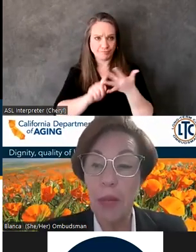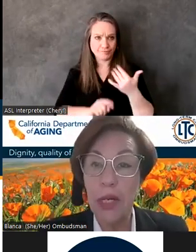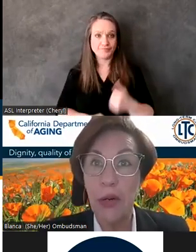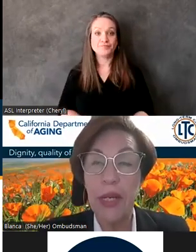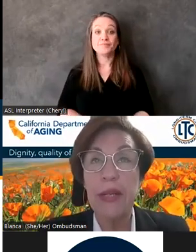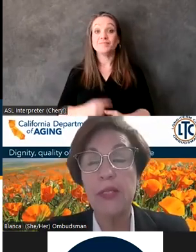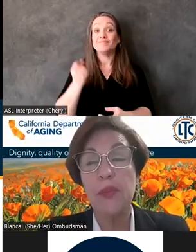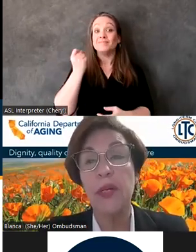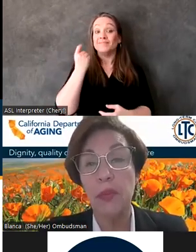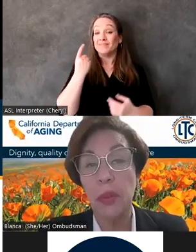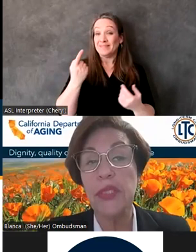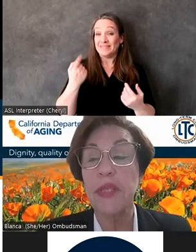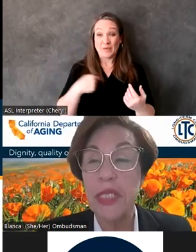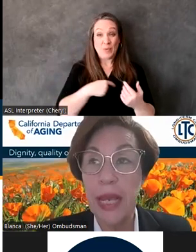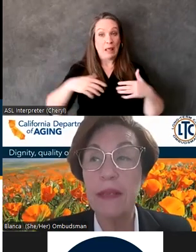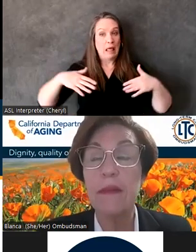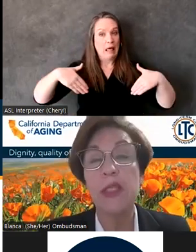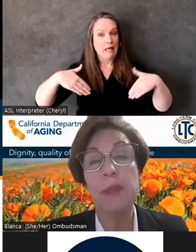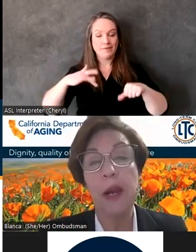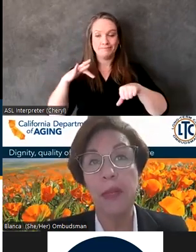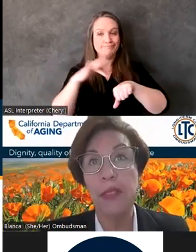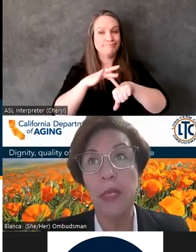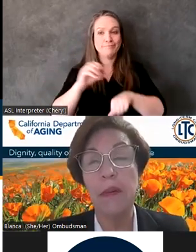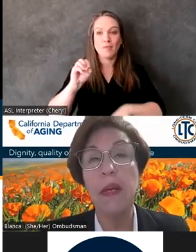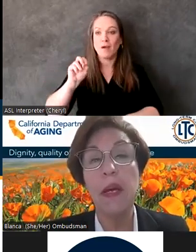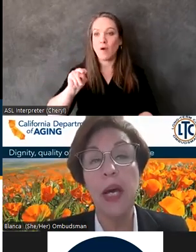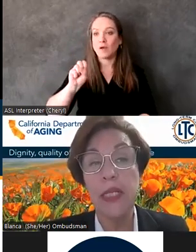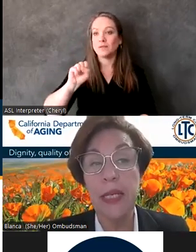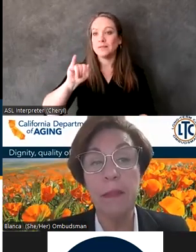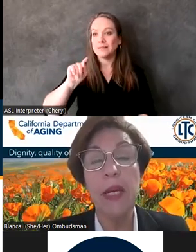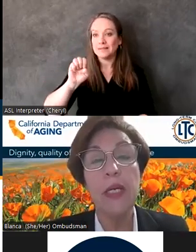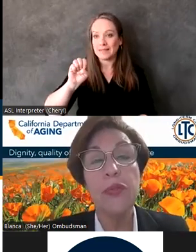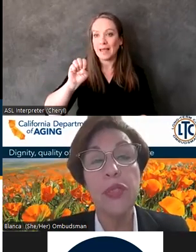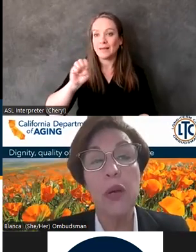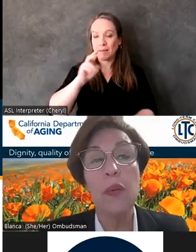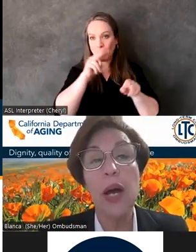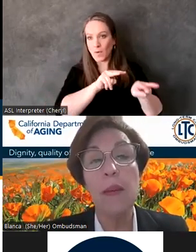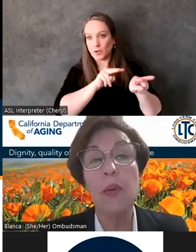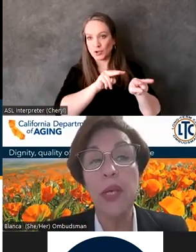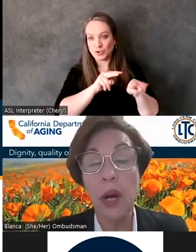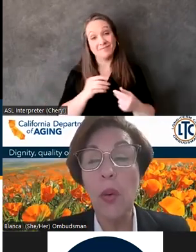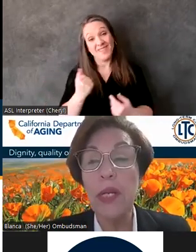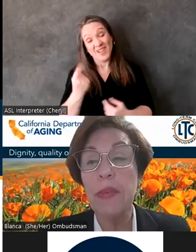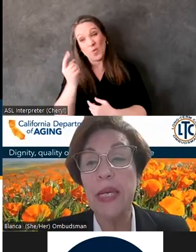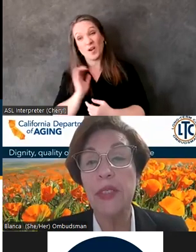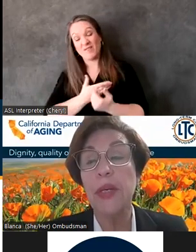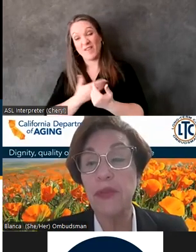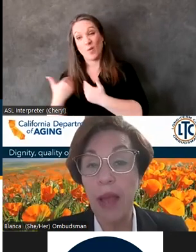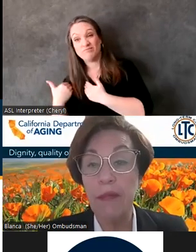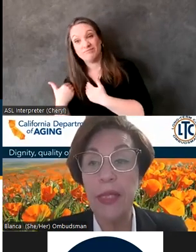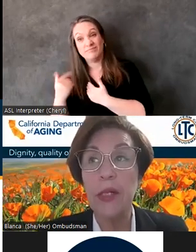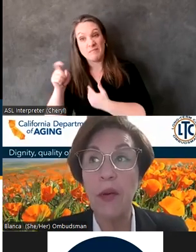on-site monitoring, and that's one of the roles of the state long-term care ombudsman team. So we are going to begin